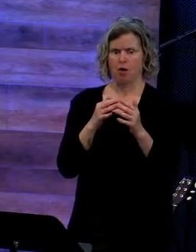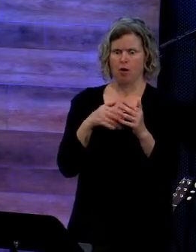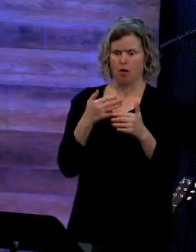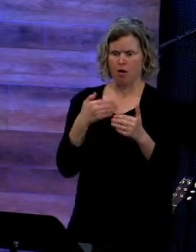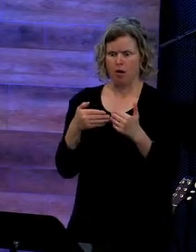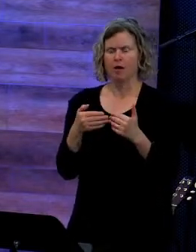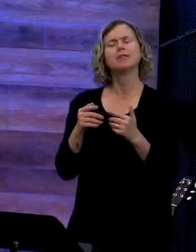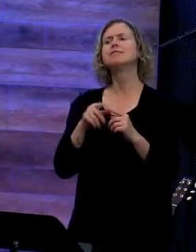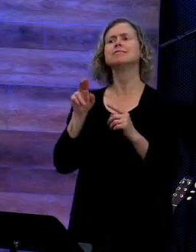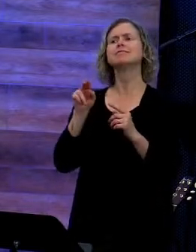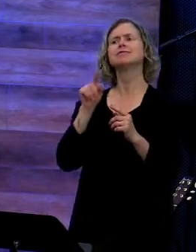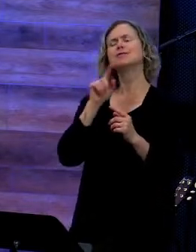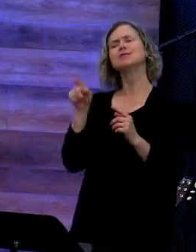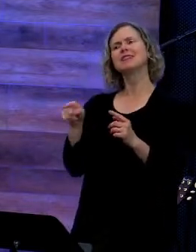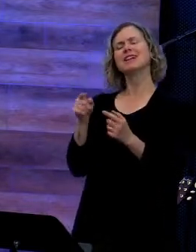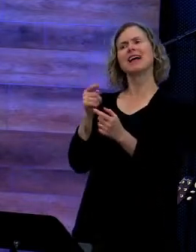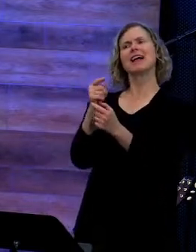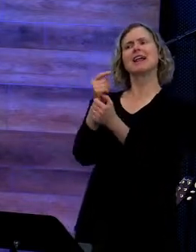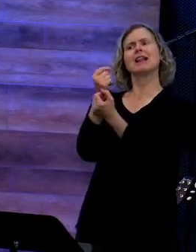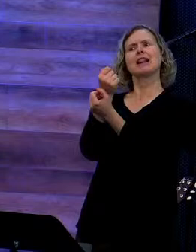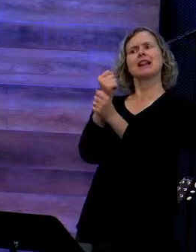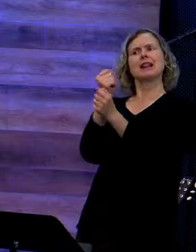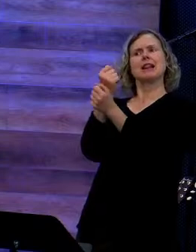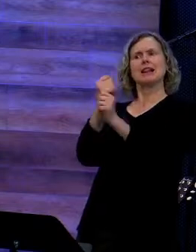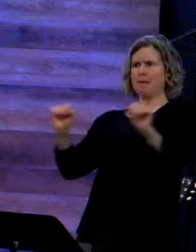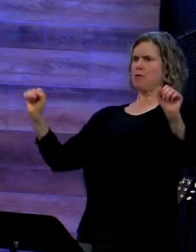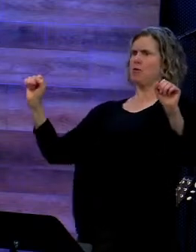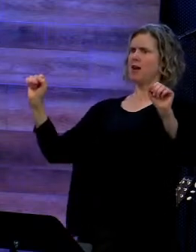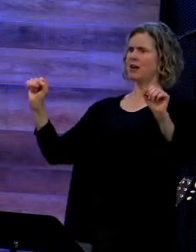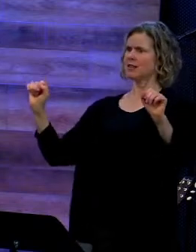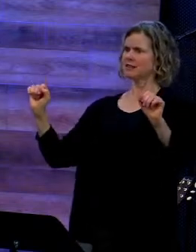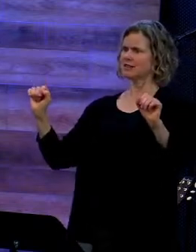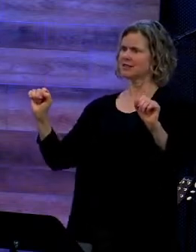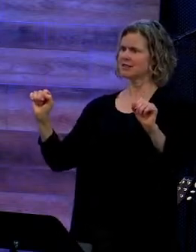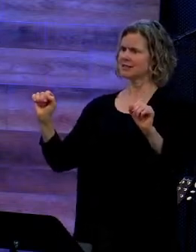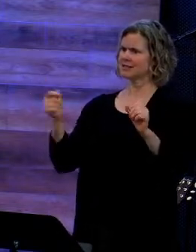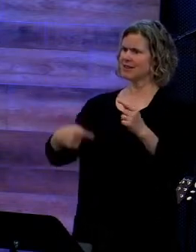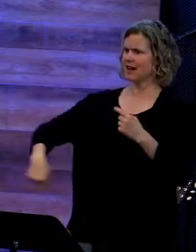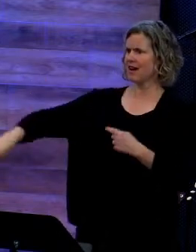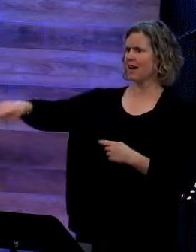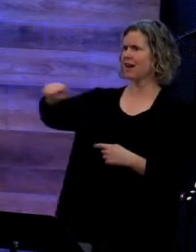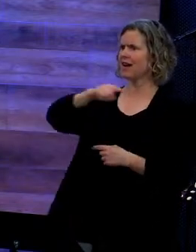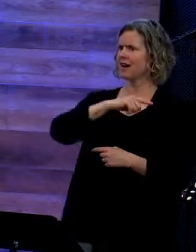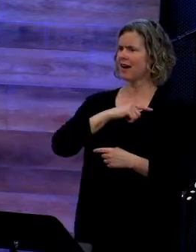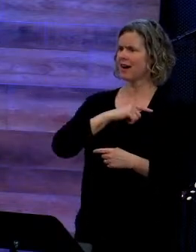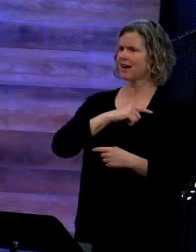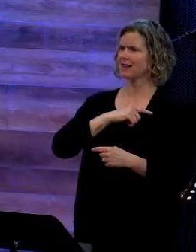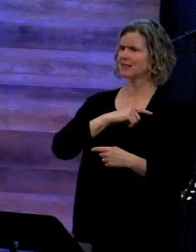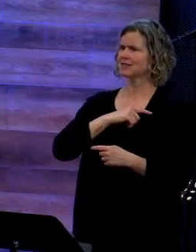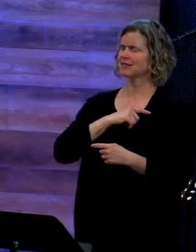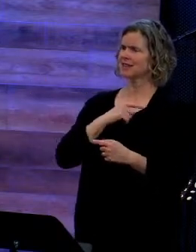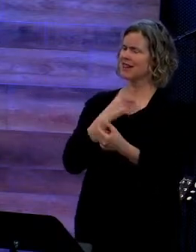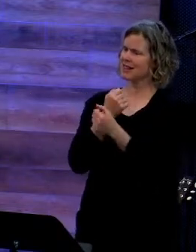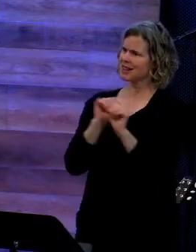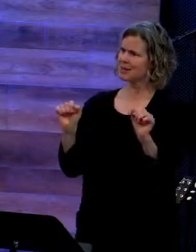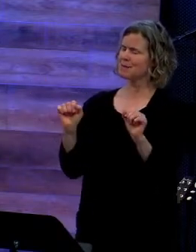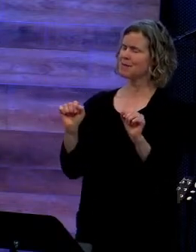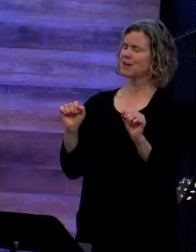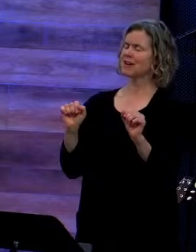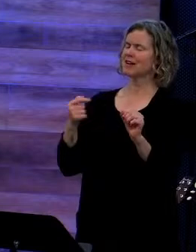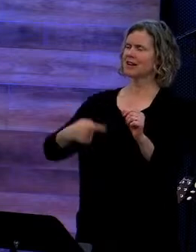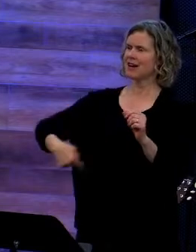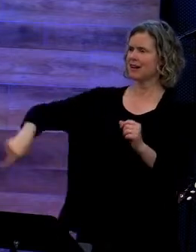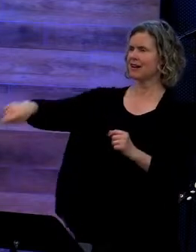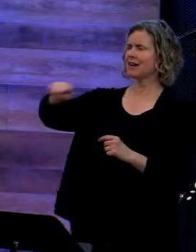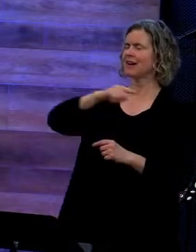it amazing? I was struck by this week. Isn't it amazing that we serve a God who stopped from his work of rest and then turned to us